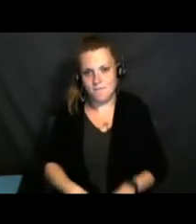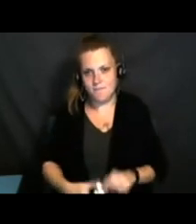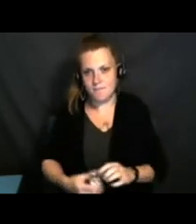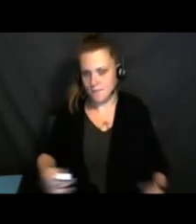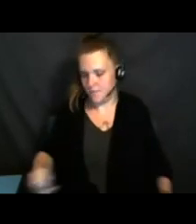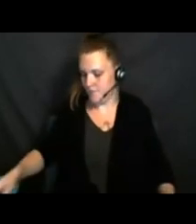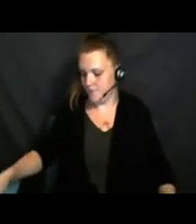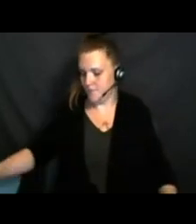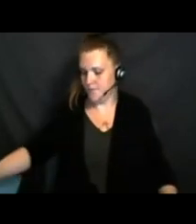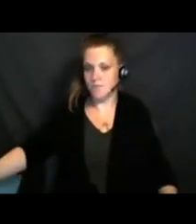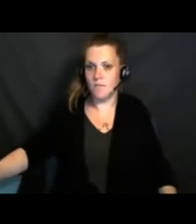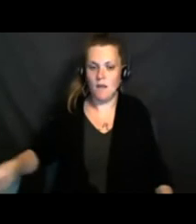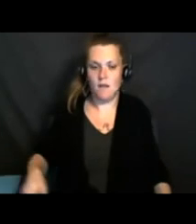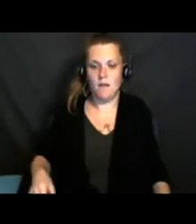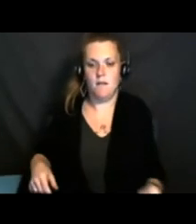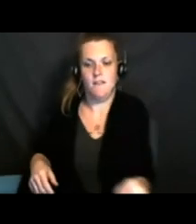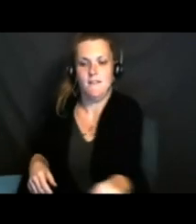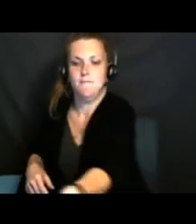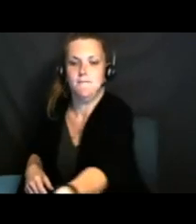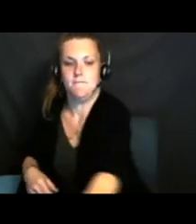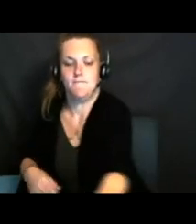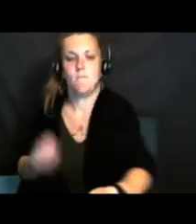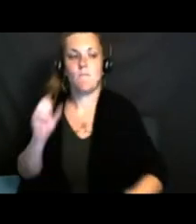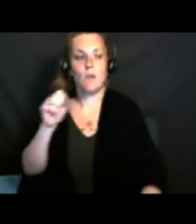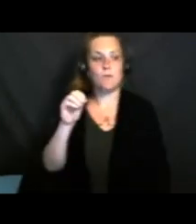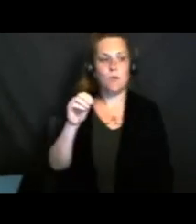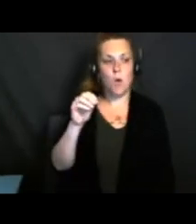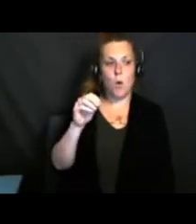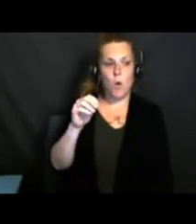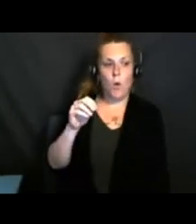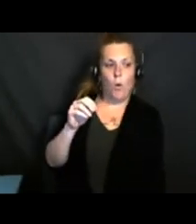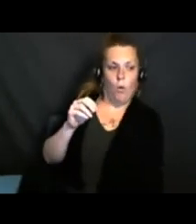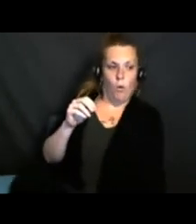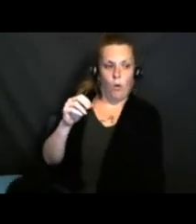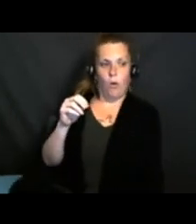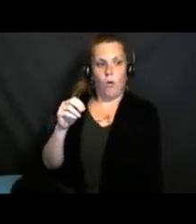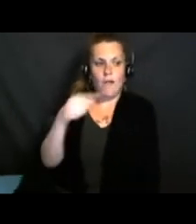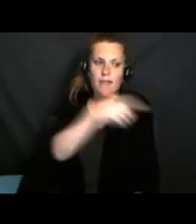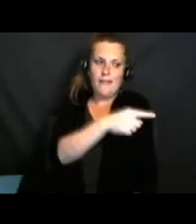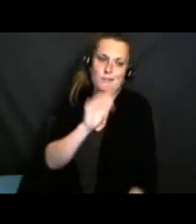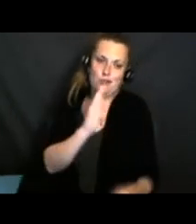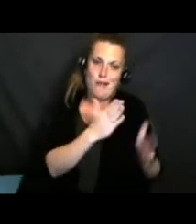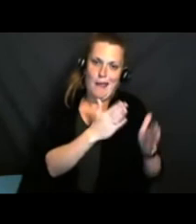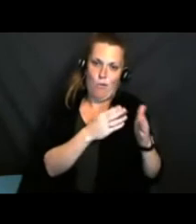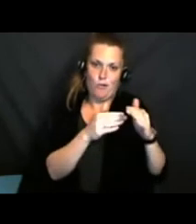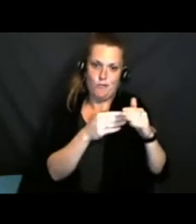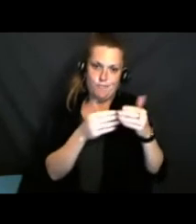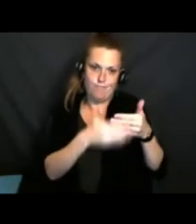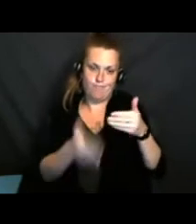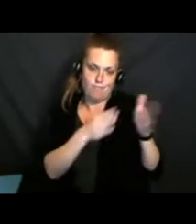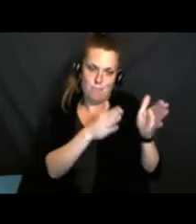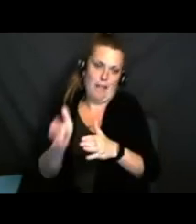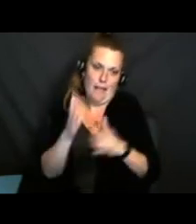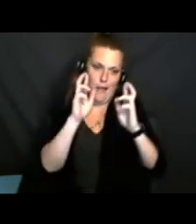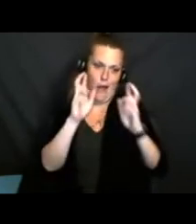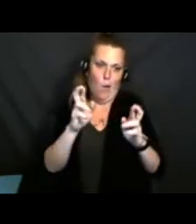All right, so, and I'm just thinking of a roadmap. I mean, this is something that I want to apply in